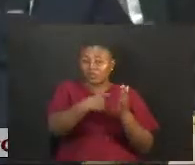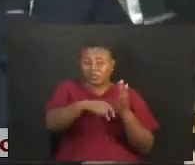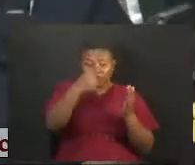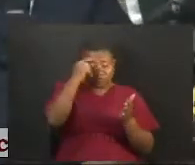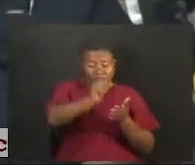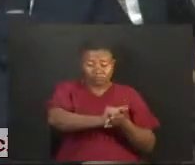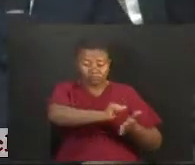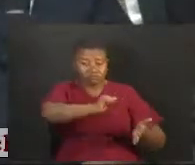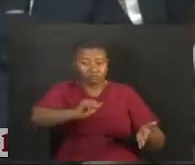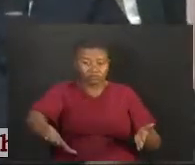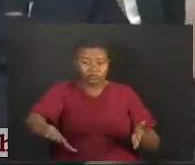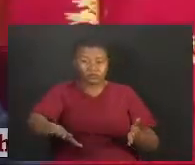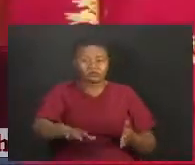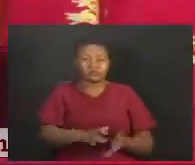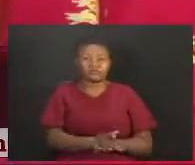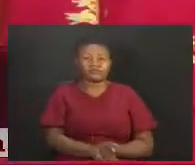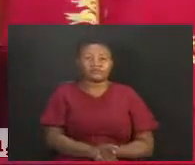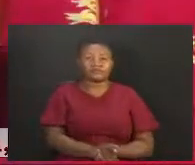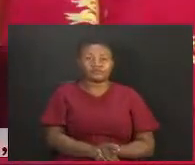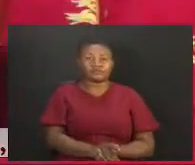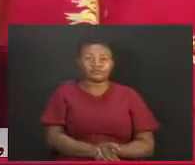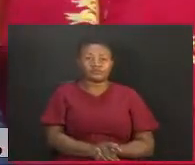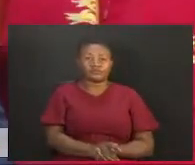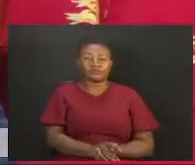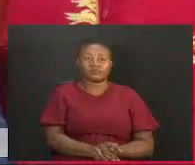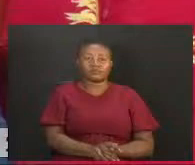with our manifesto promise.